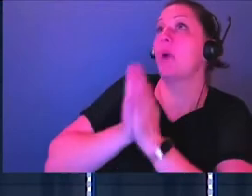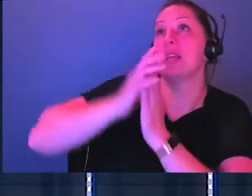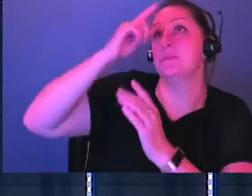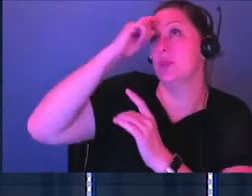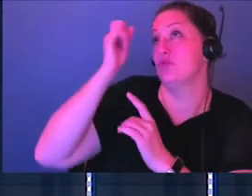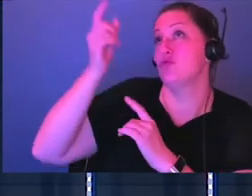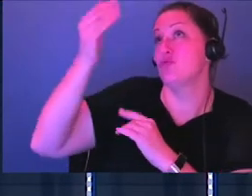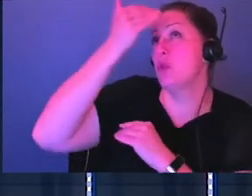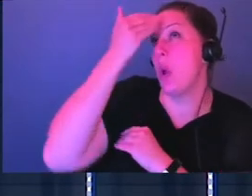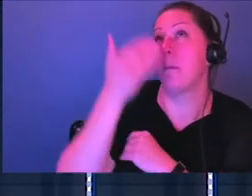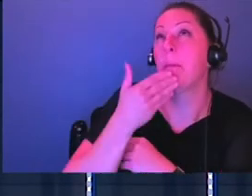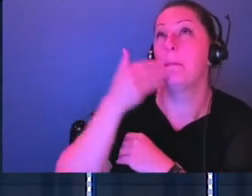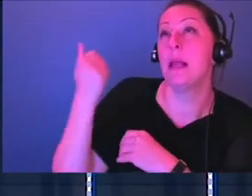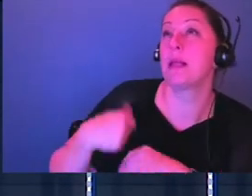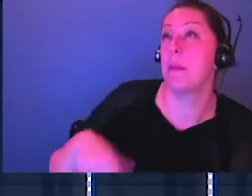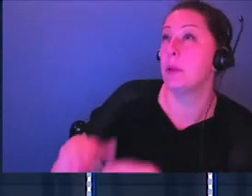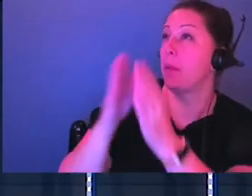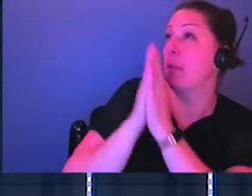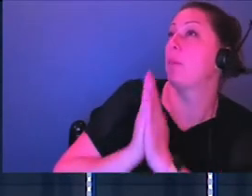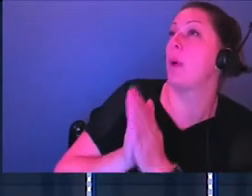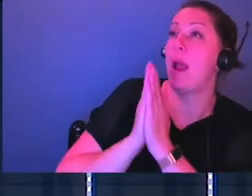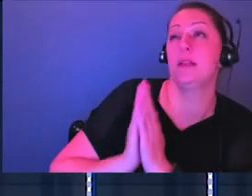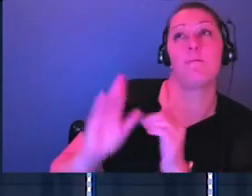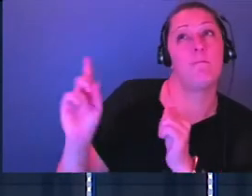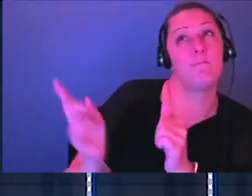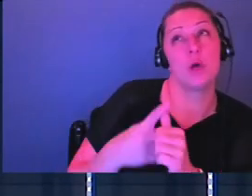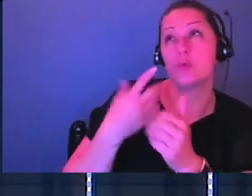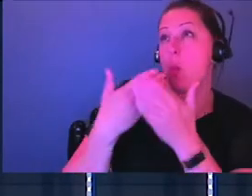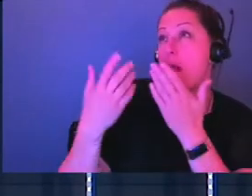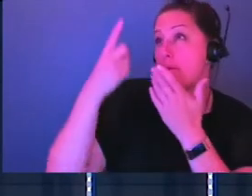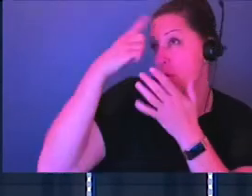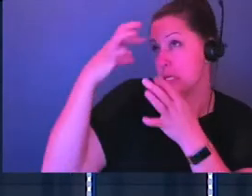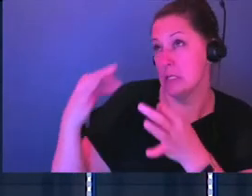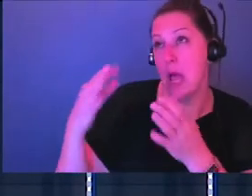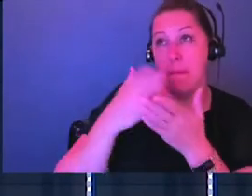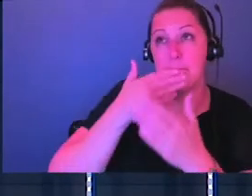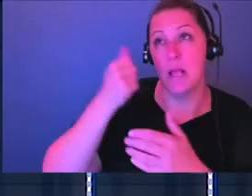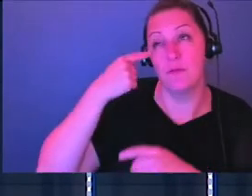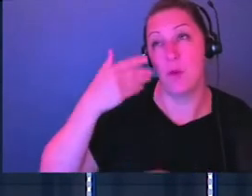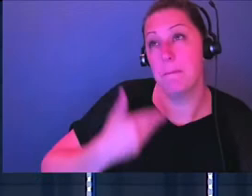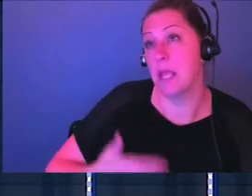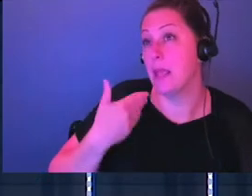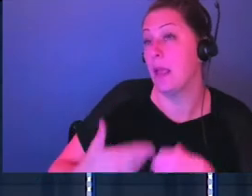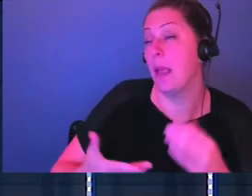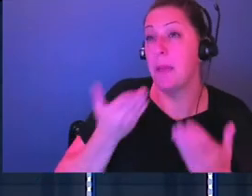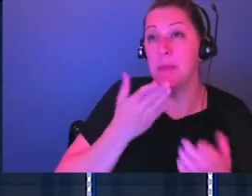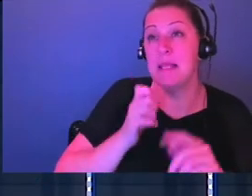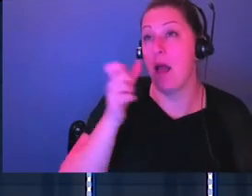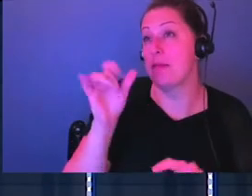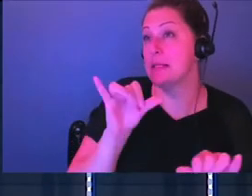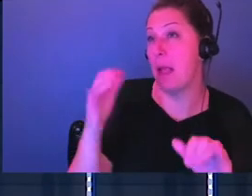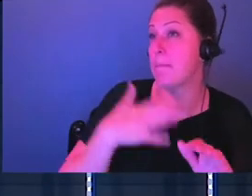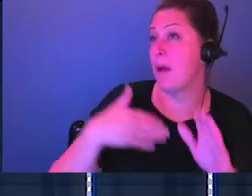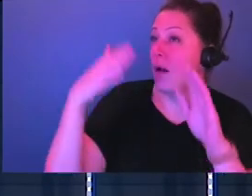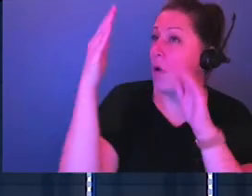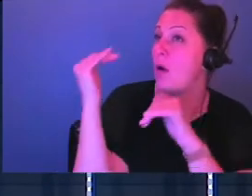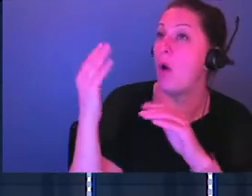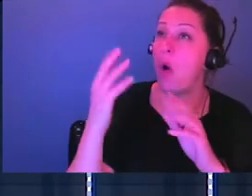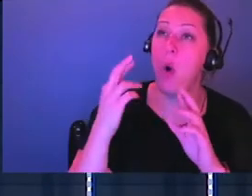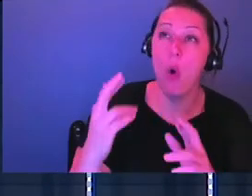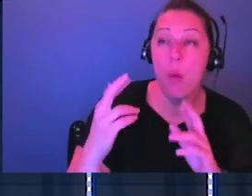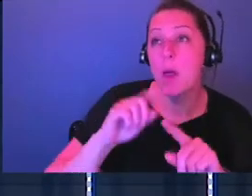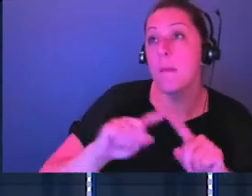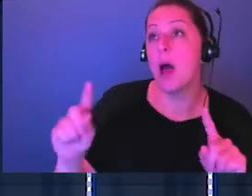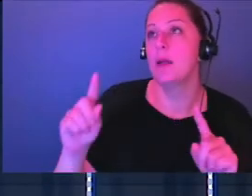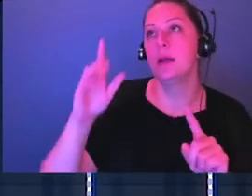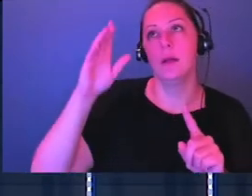God. I'm going to praise you first and understand that whatever you've got for me is going to be what's best for me. Even if it doesn't turn out the way I hoped it would, God, I'm going to praise you, God,